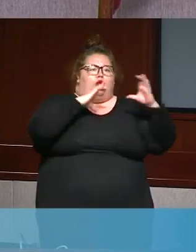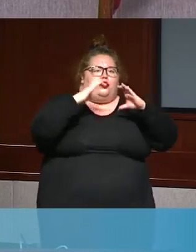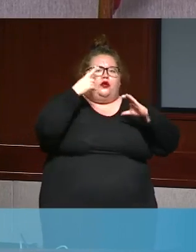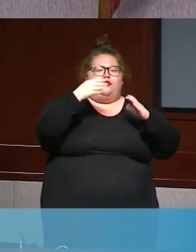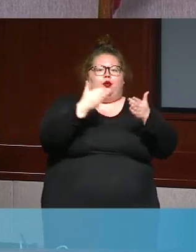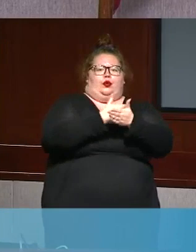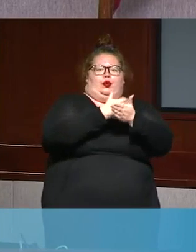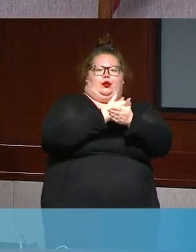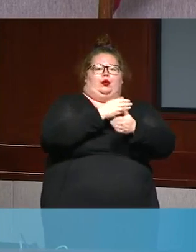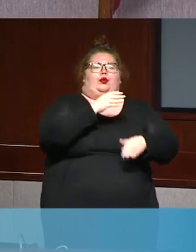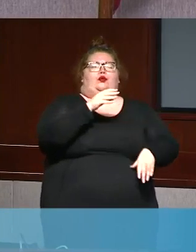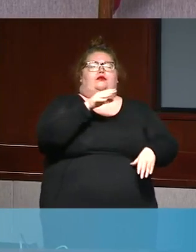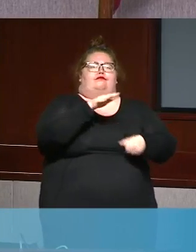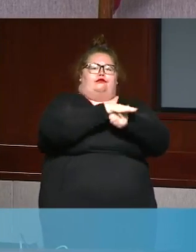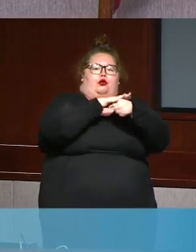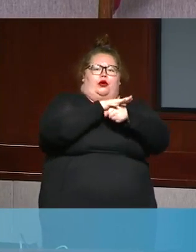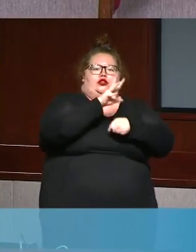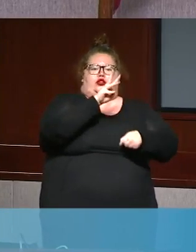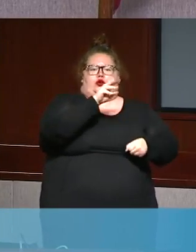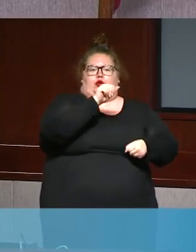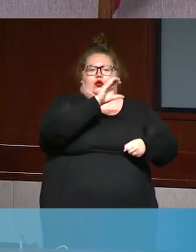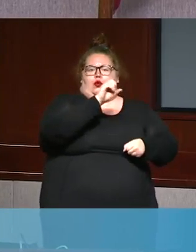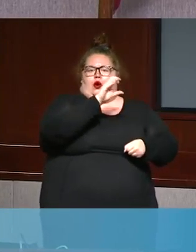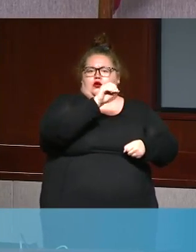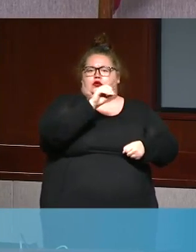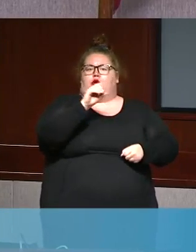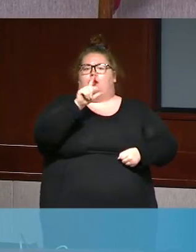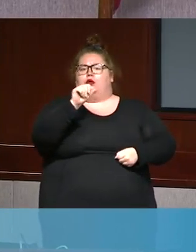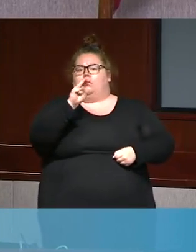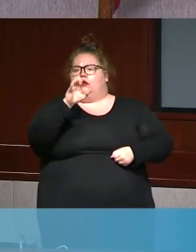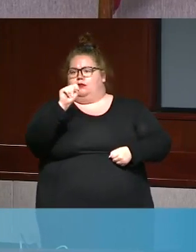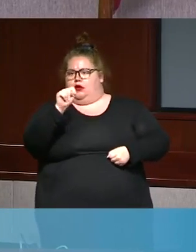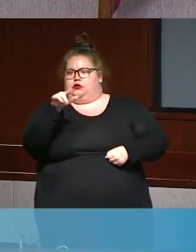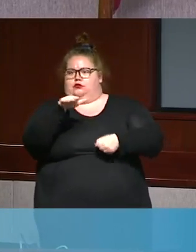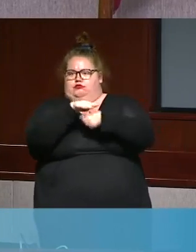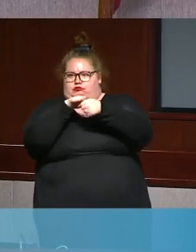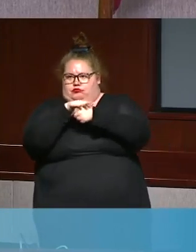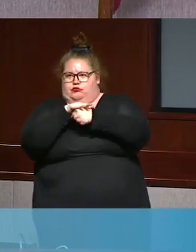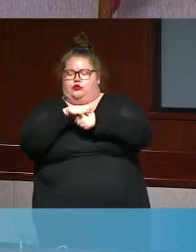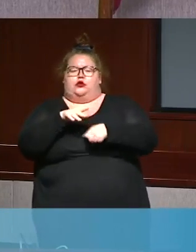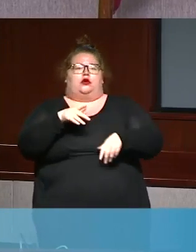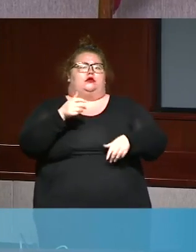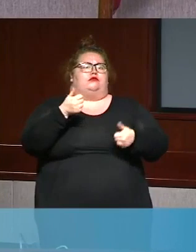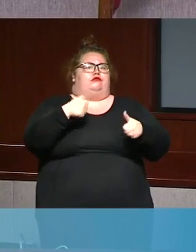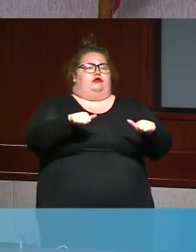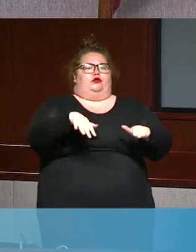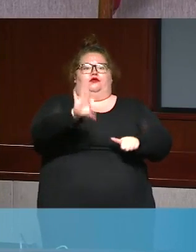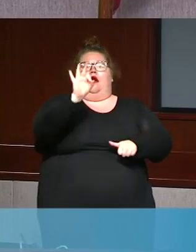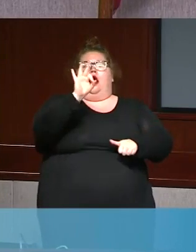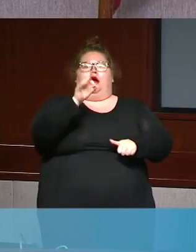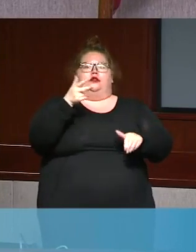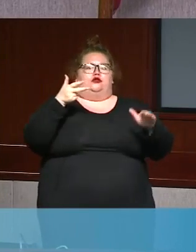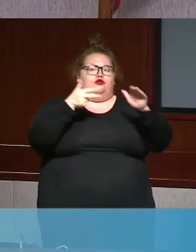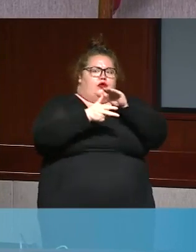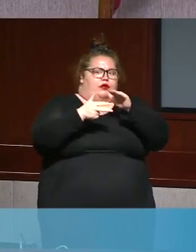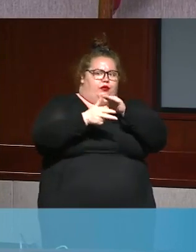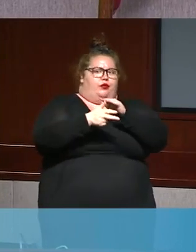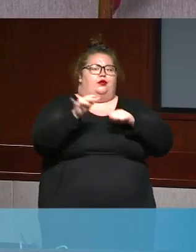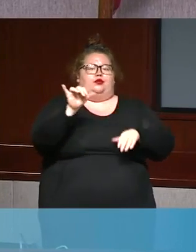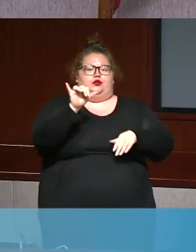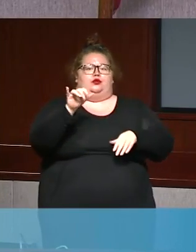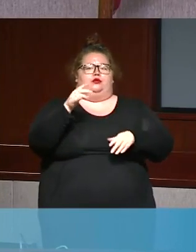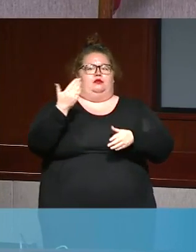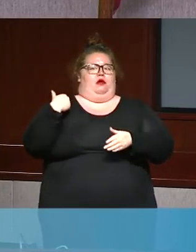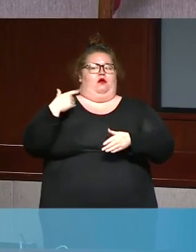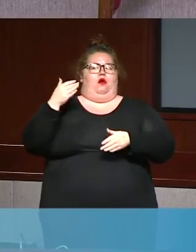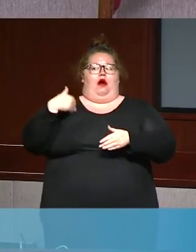area, the Lamont area, and are still looking to relocate the drive-through center that was at the Richard Prado